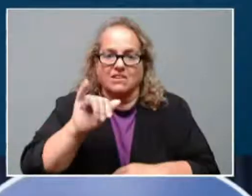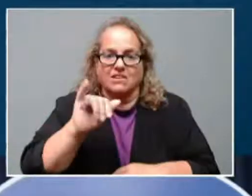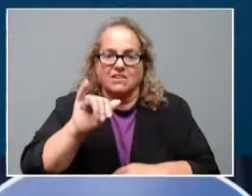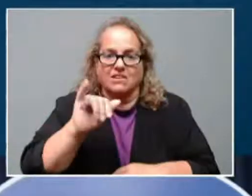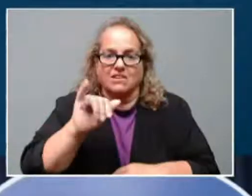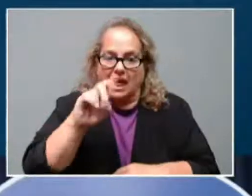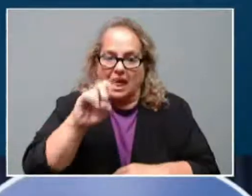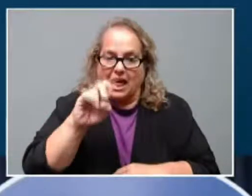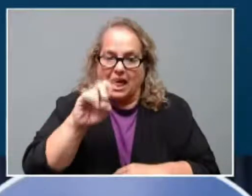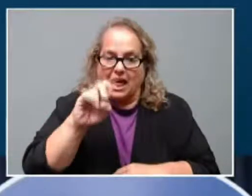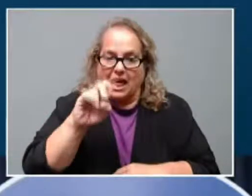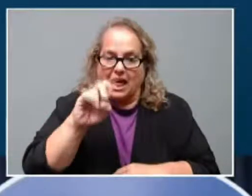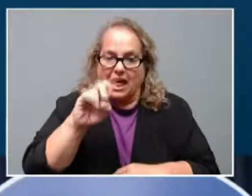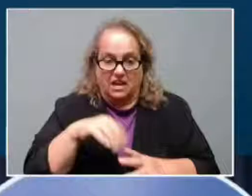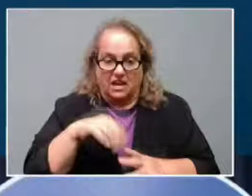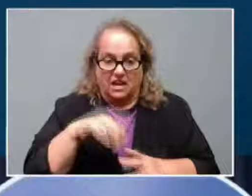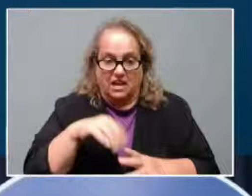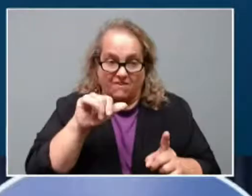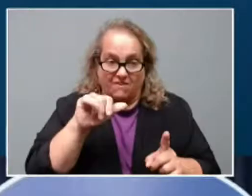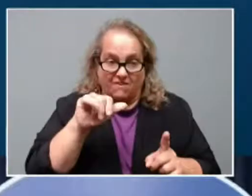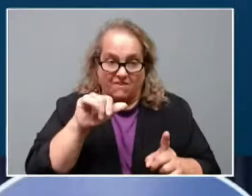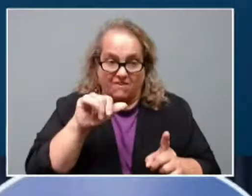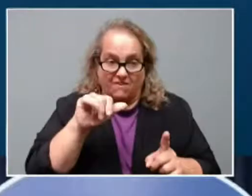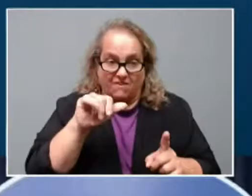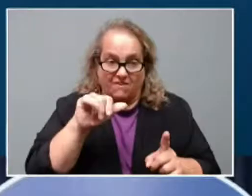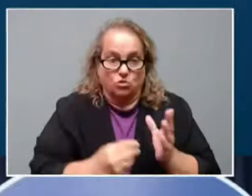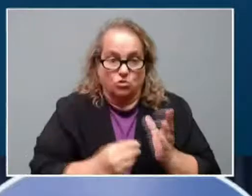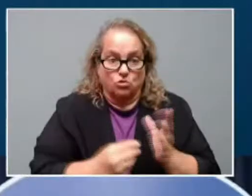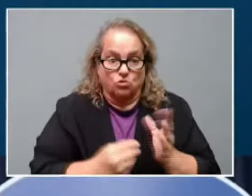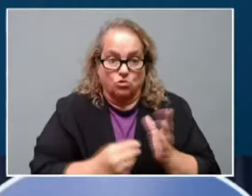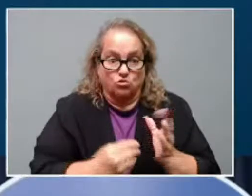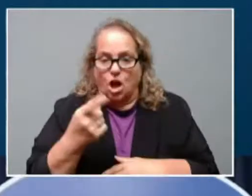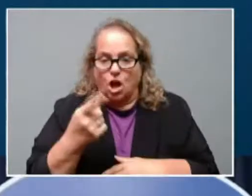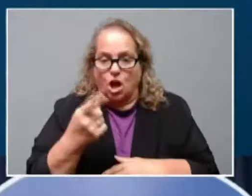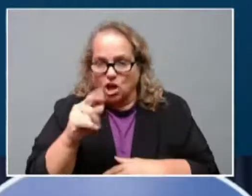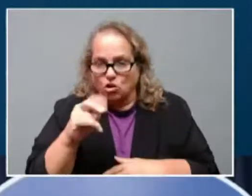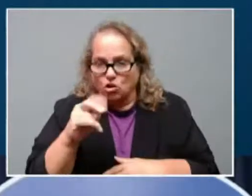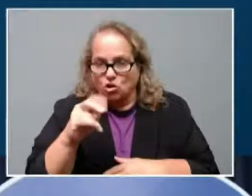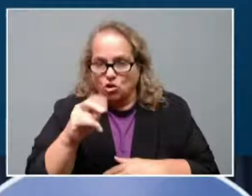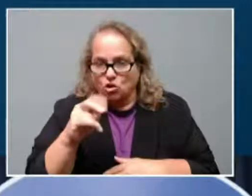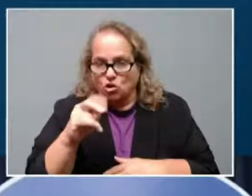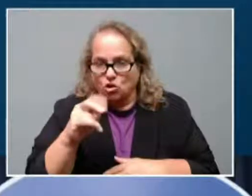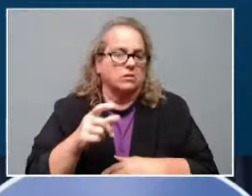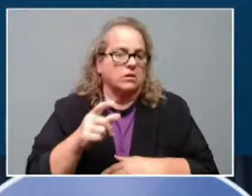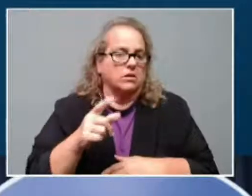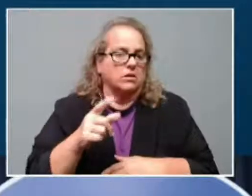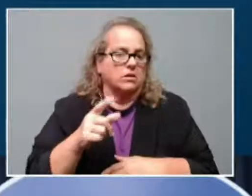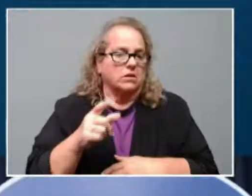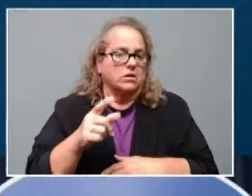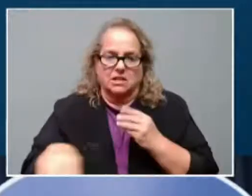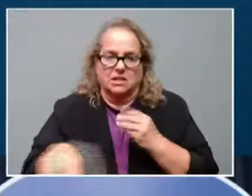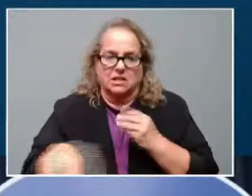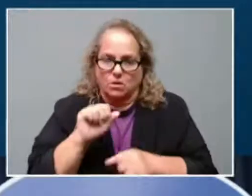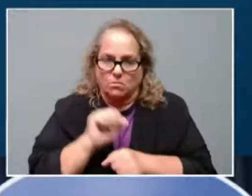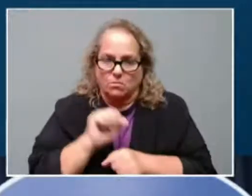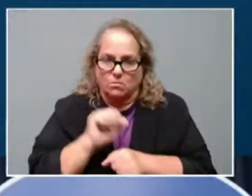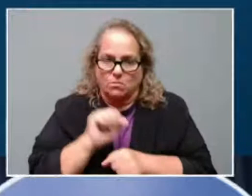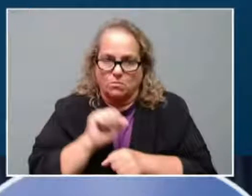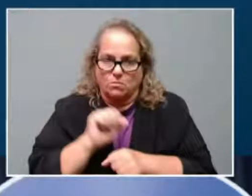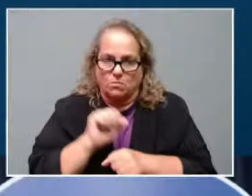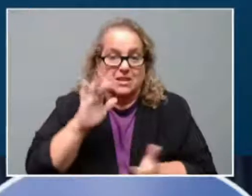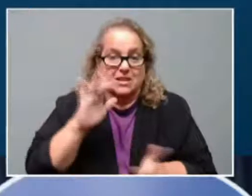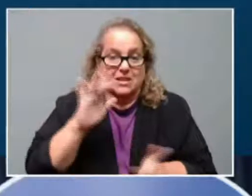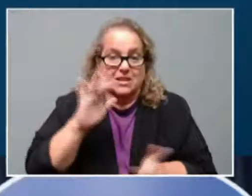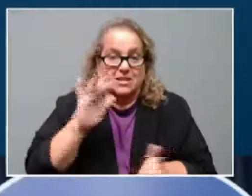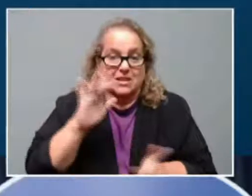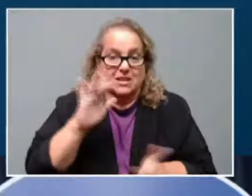in Covington, and so much more. Dollar General, hundreds of additional employees. South Central Kentucky, more investment in